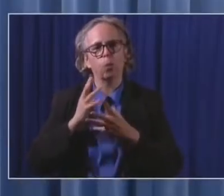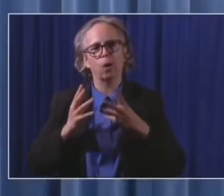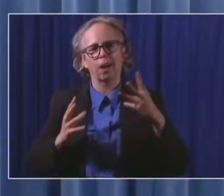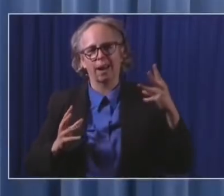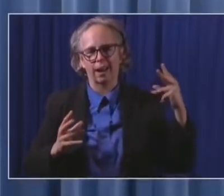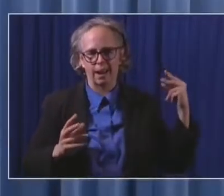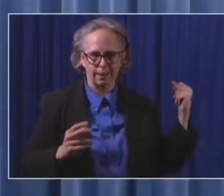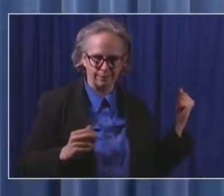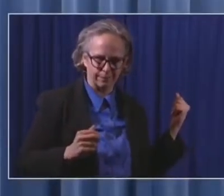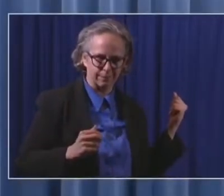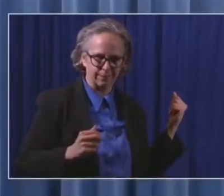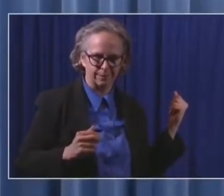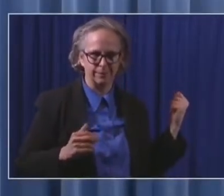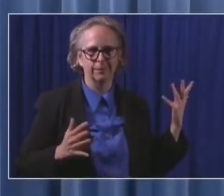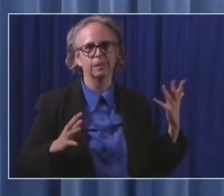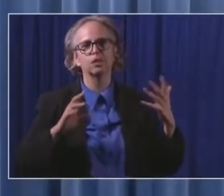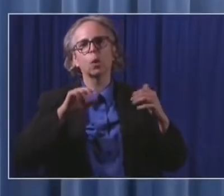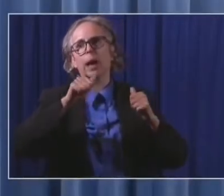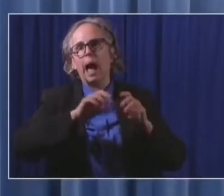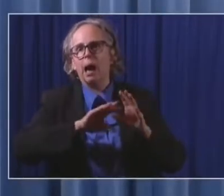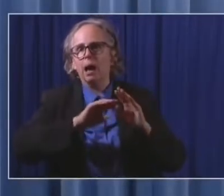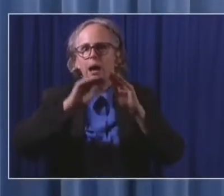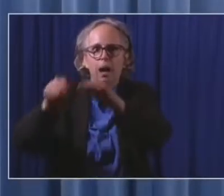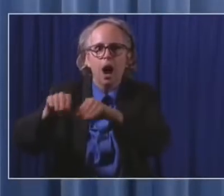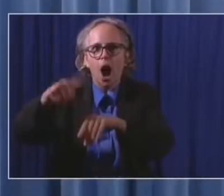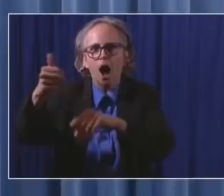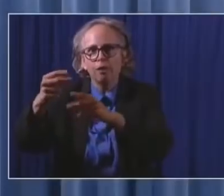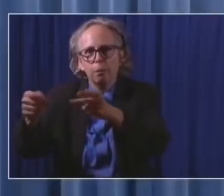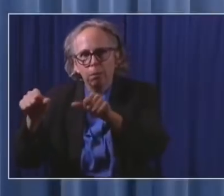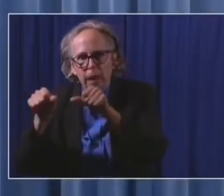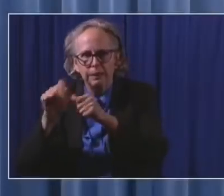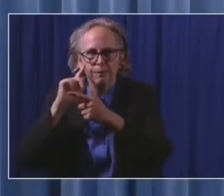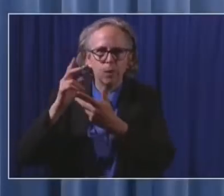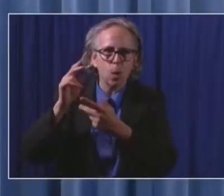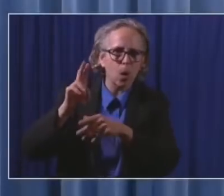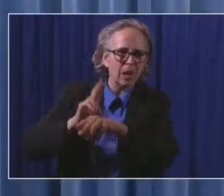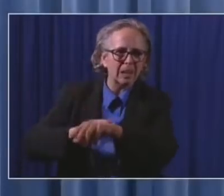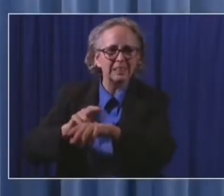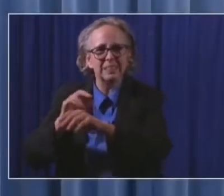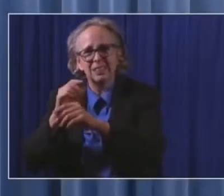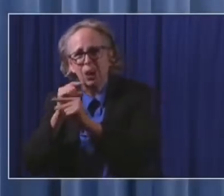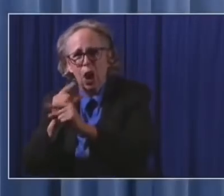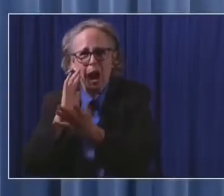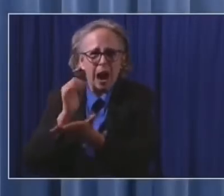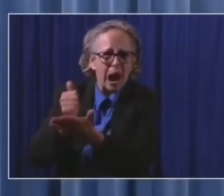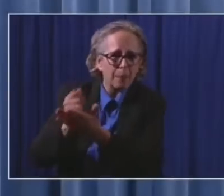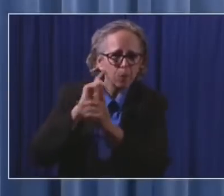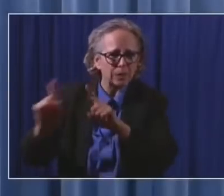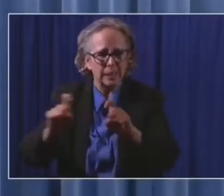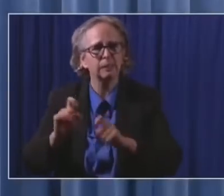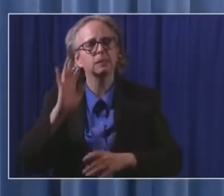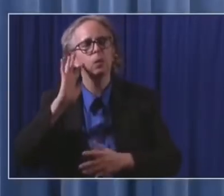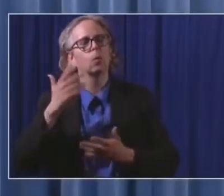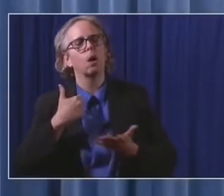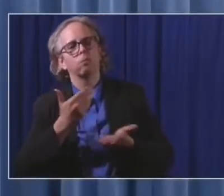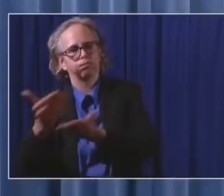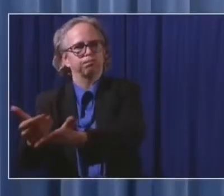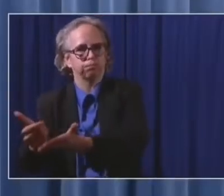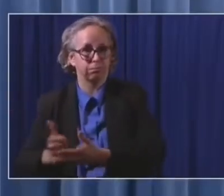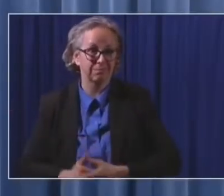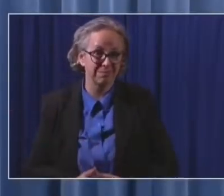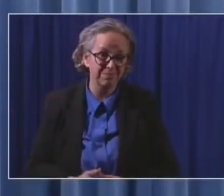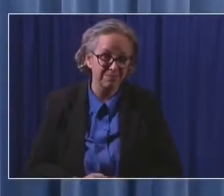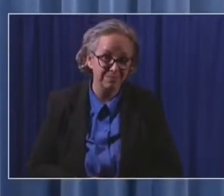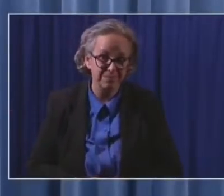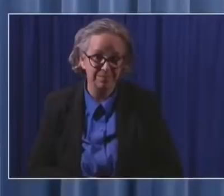homes on a regular basis. So we're going to free the Guard up then, because frankly, there's a lot of other places that the Guard needs to go as well.